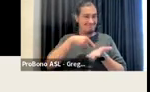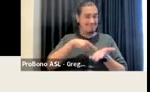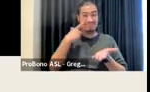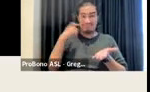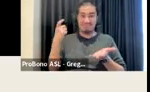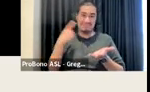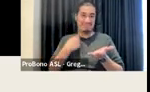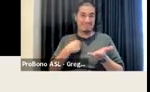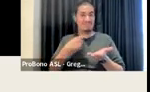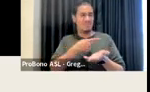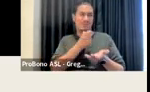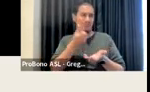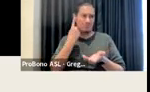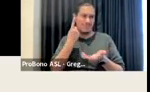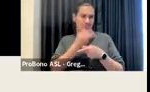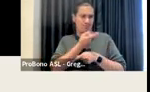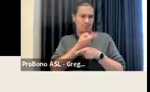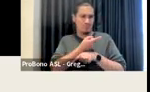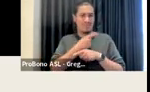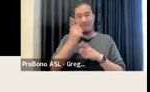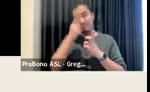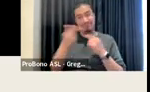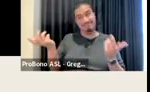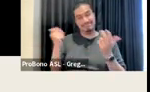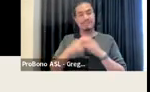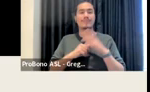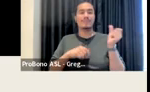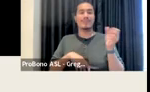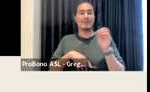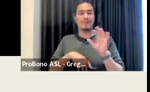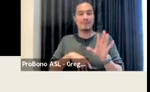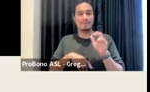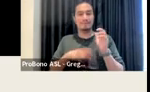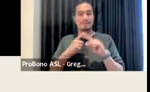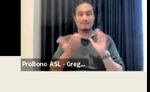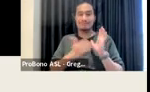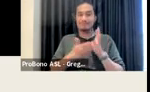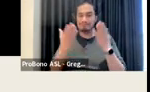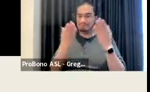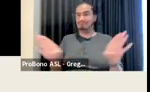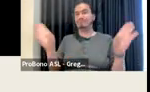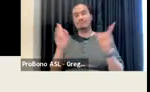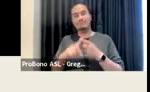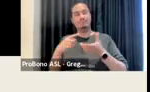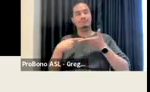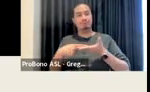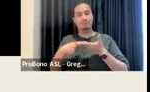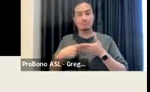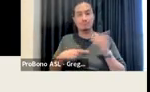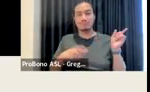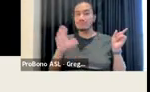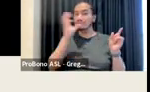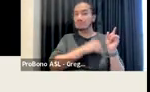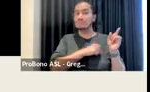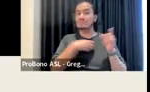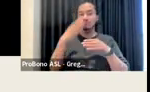been told that I do not understand this correctly and I disagree. But again, I'm open to disagreements. It assumes that there is